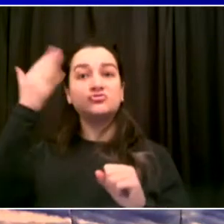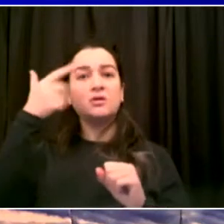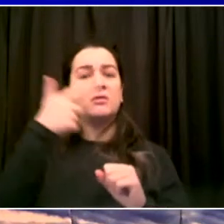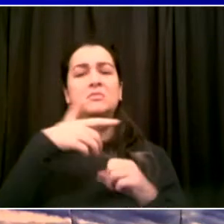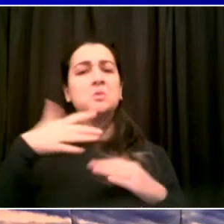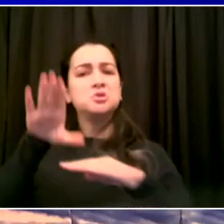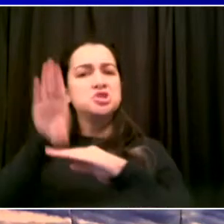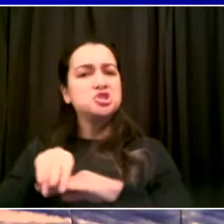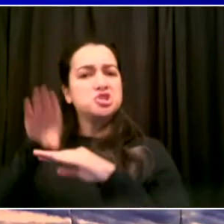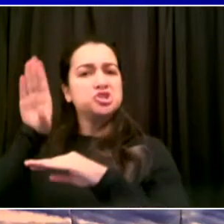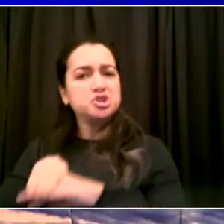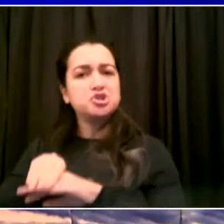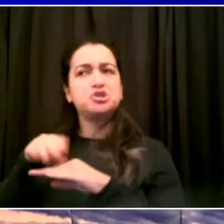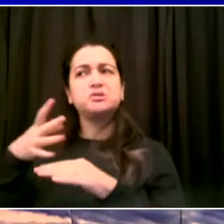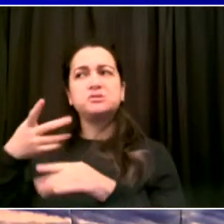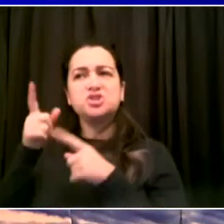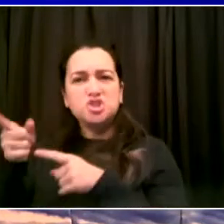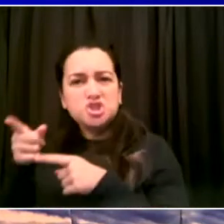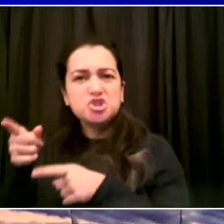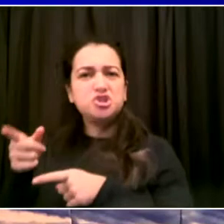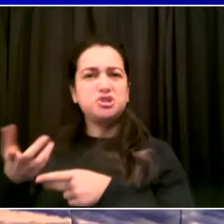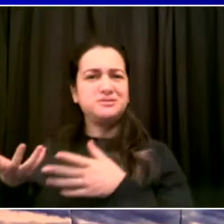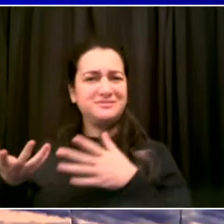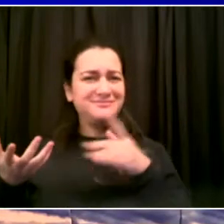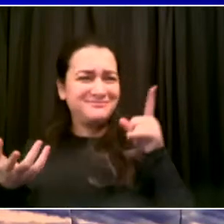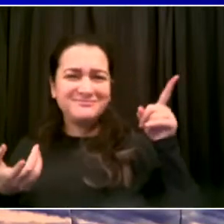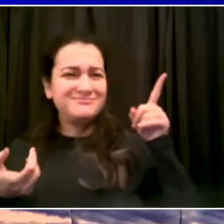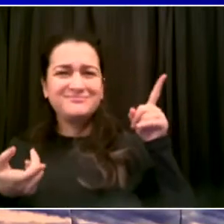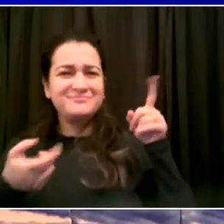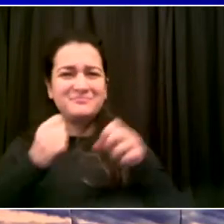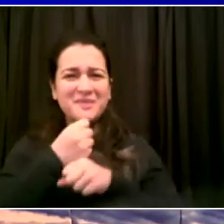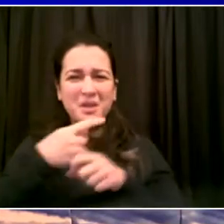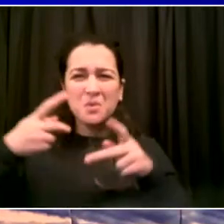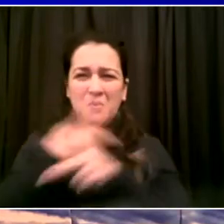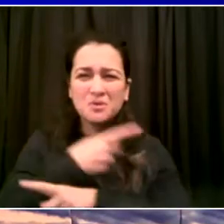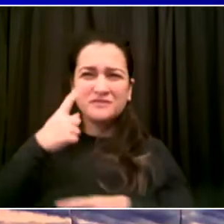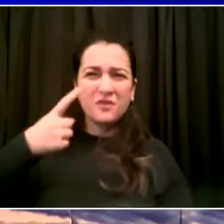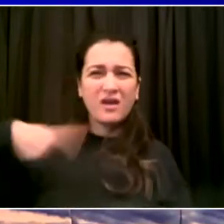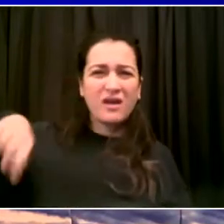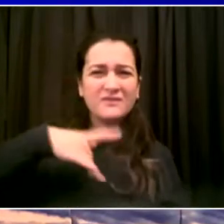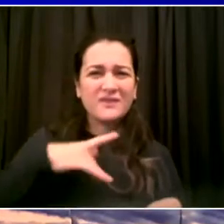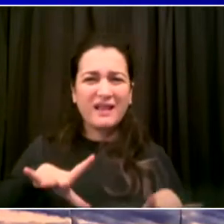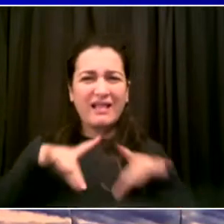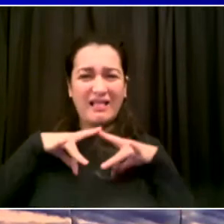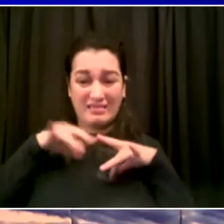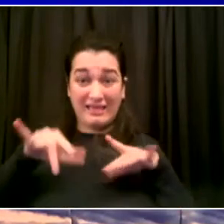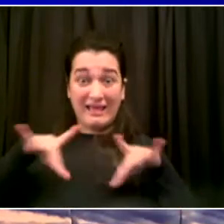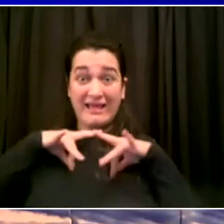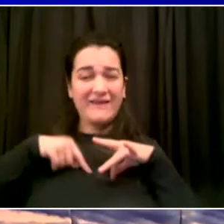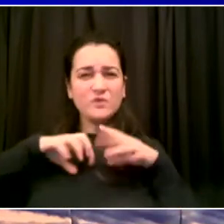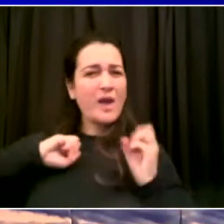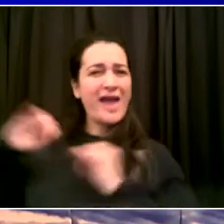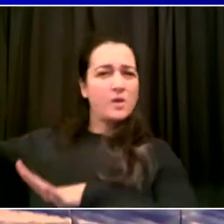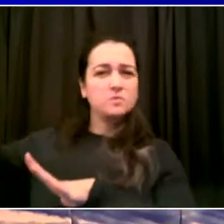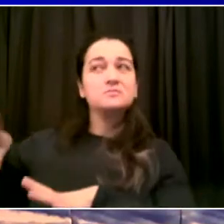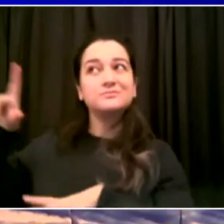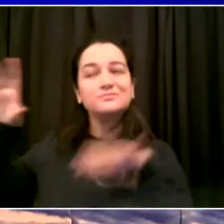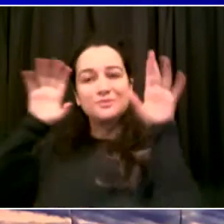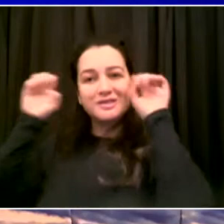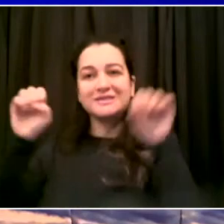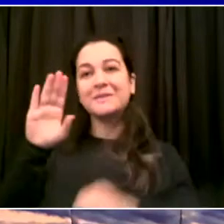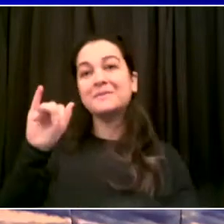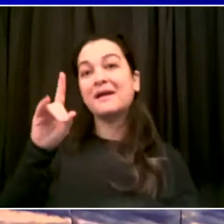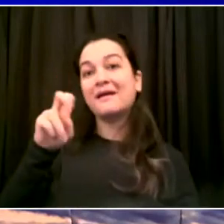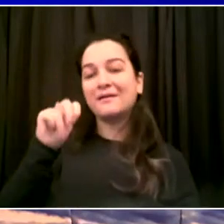have to do the best we can to fight it back, and we will fight it back. And the part you said about the solidarity from other communities, that was